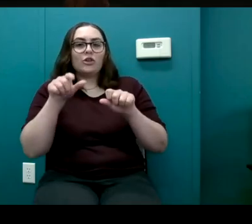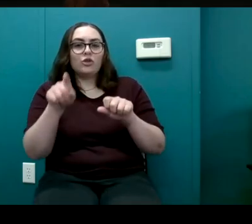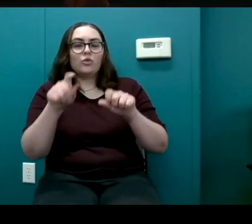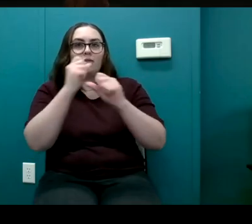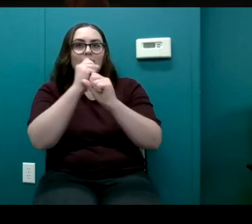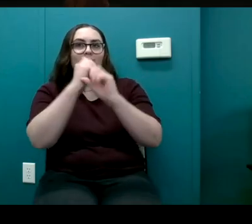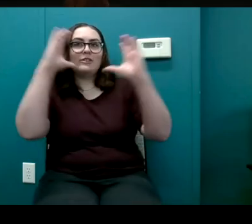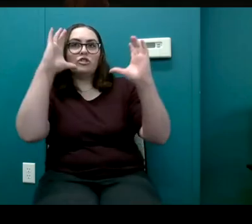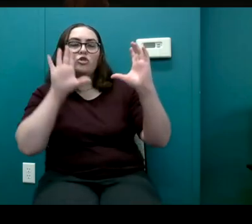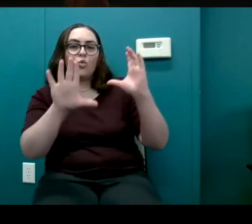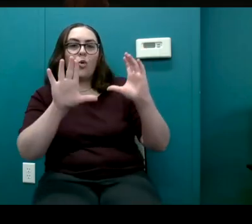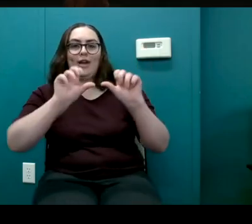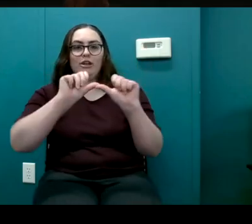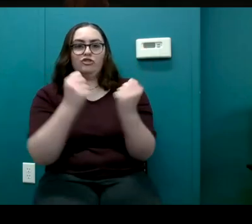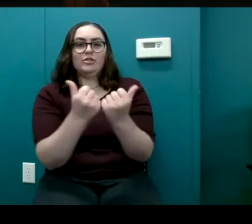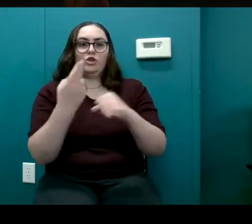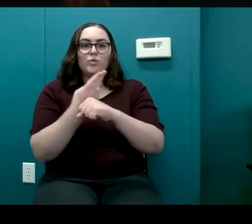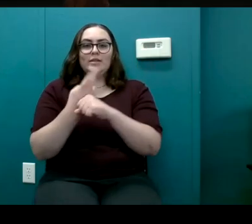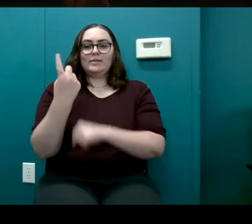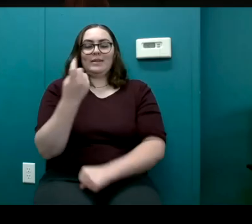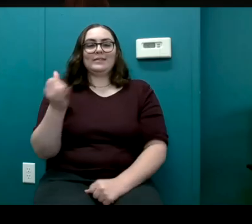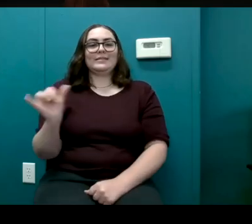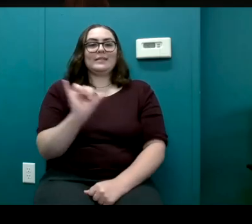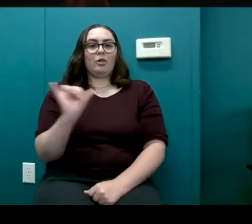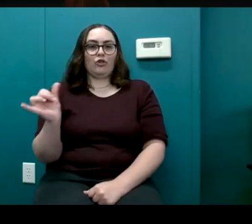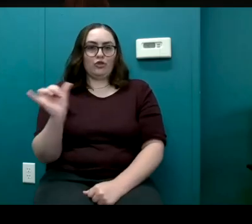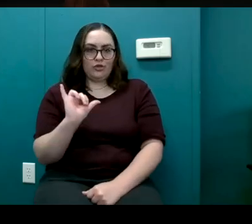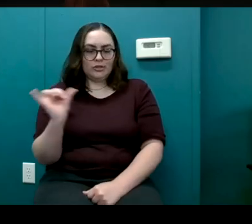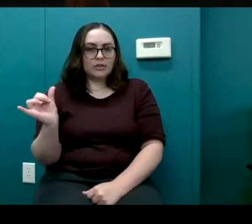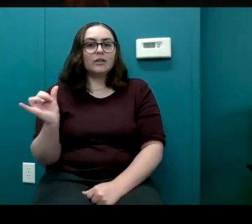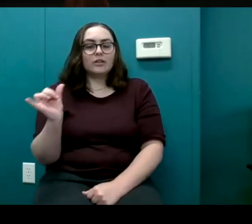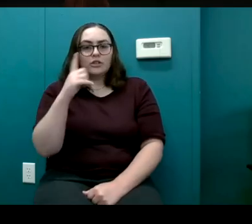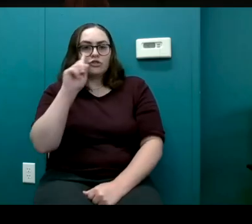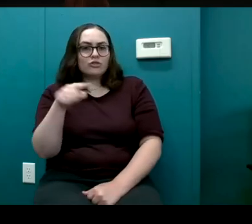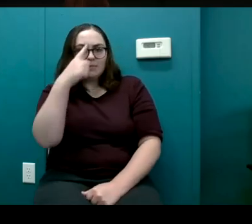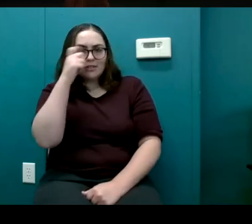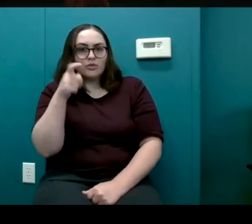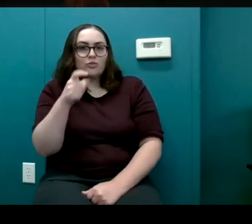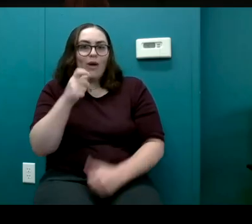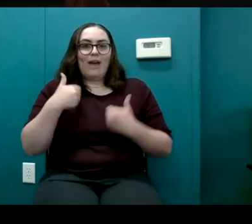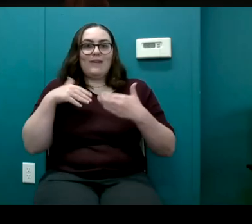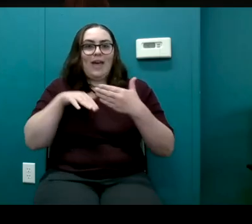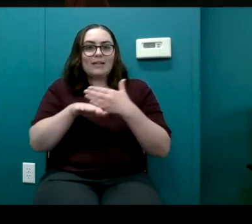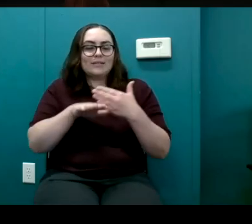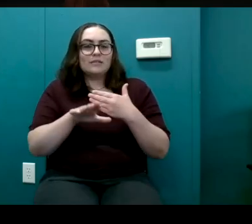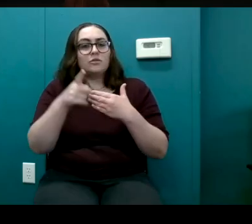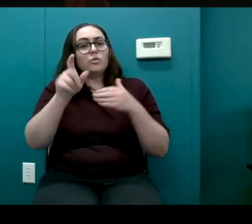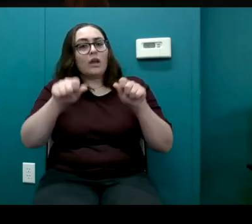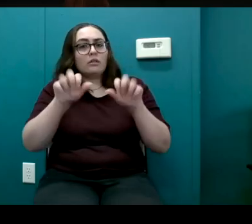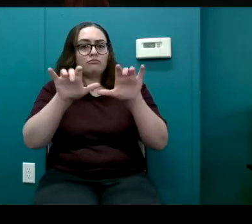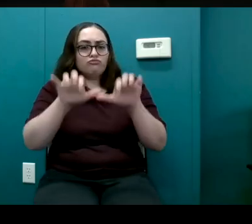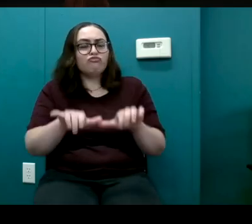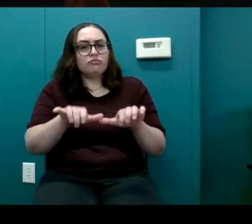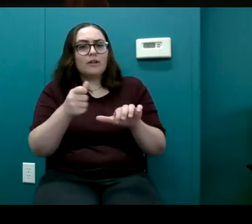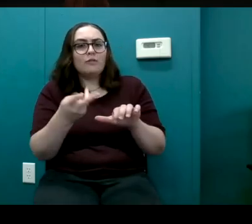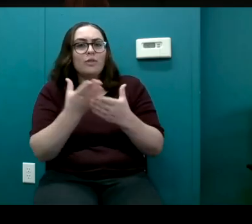agency using something similar to this resource? And you guys, just because you don't have access to this document, you can take a few minutes to write things down.